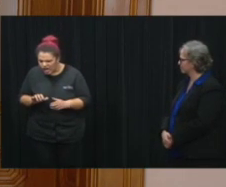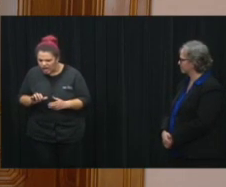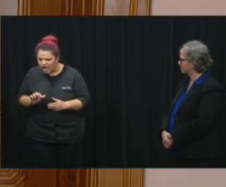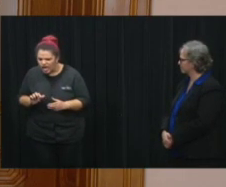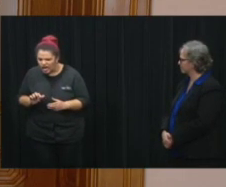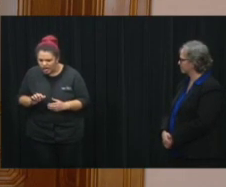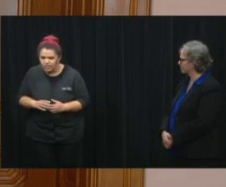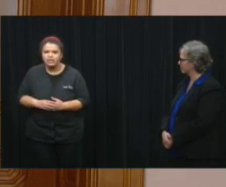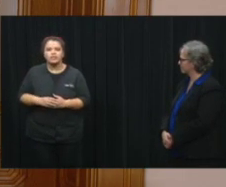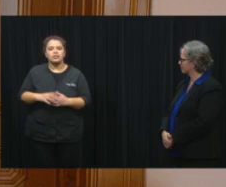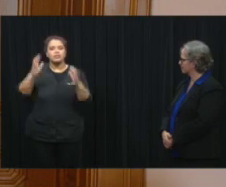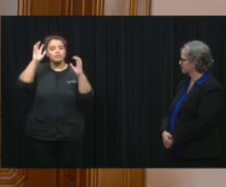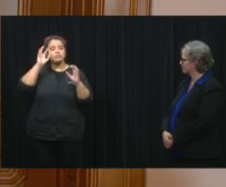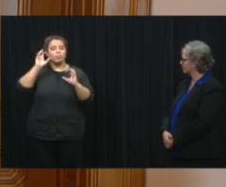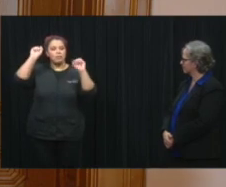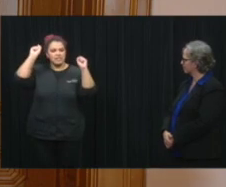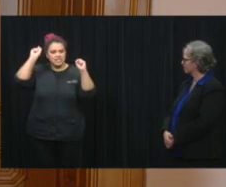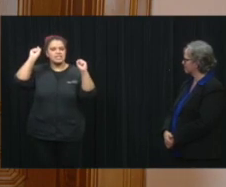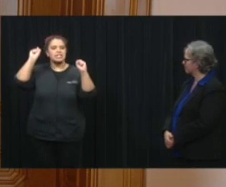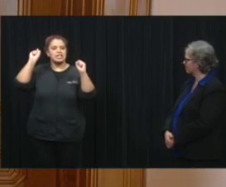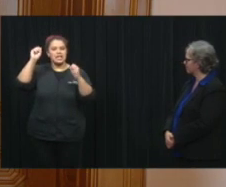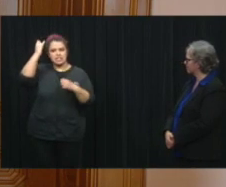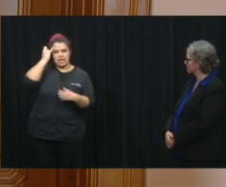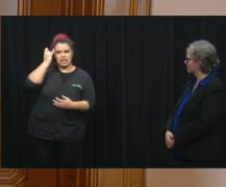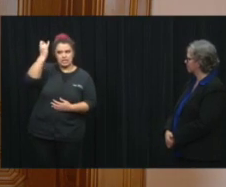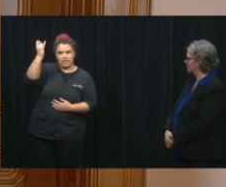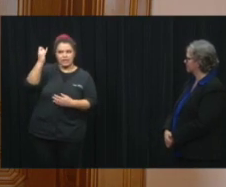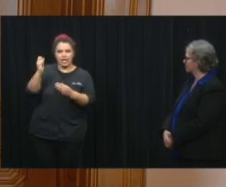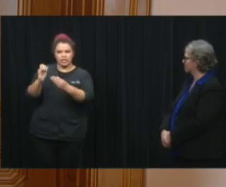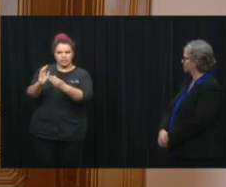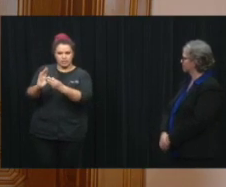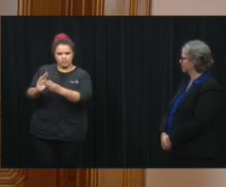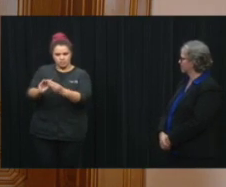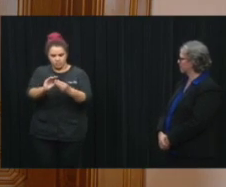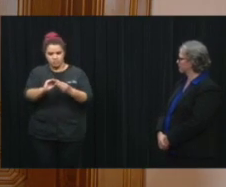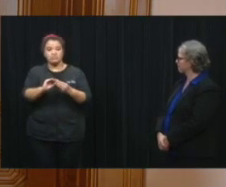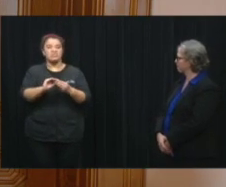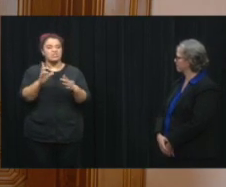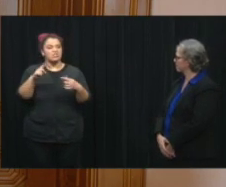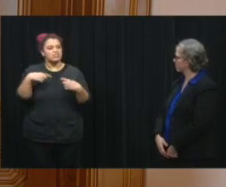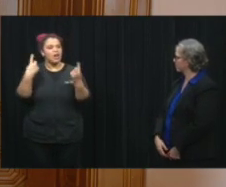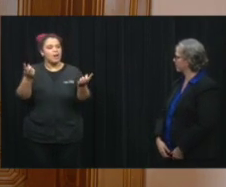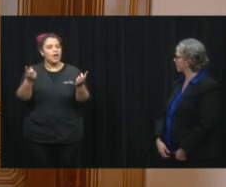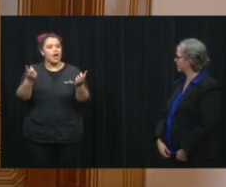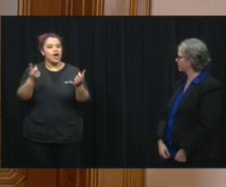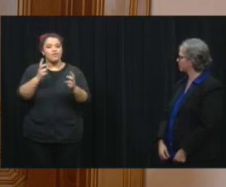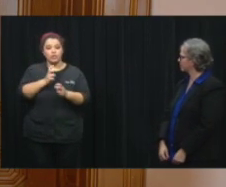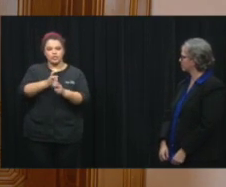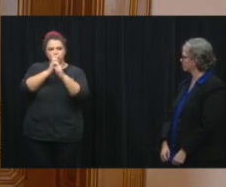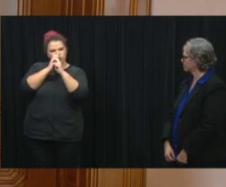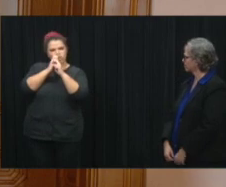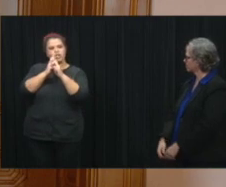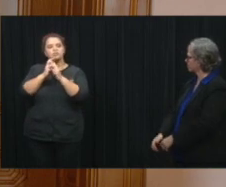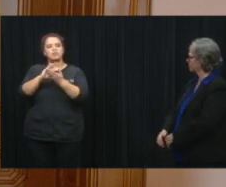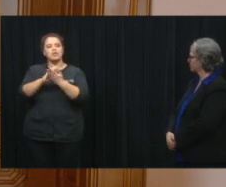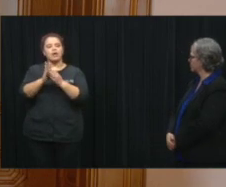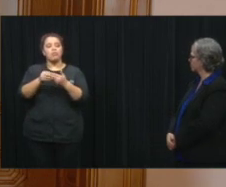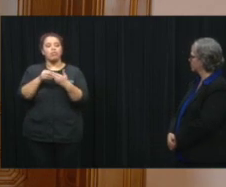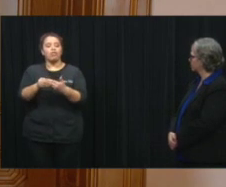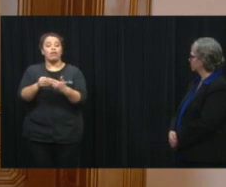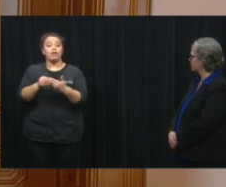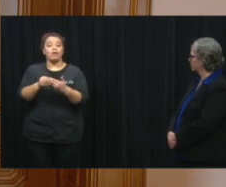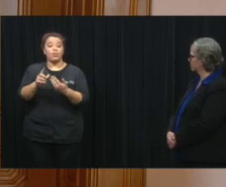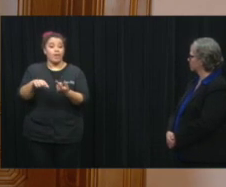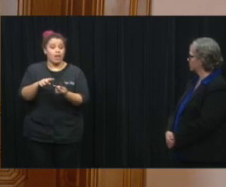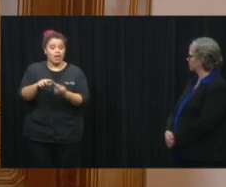has floated the idea of loosening some of the restrictions by April 12th, and it looks like Ohio